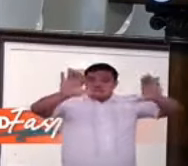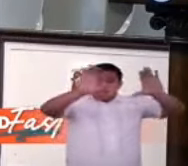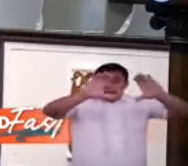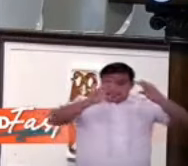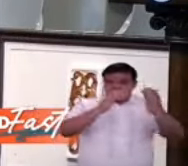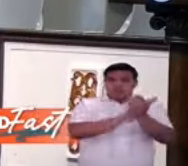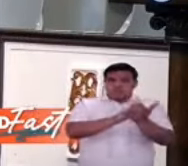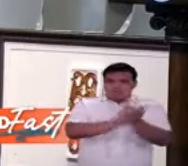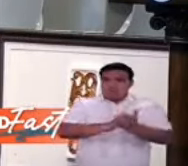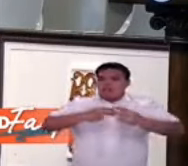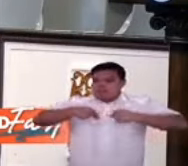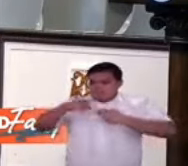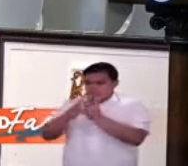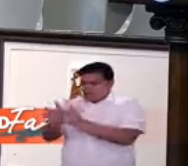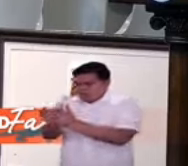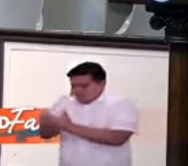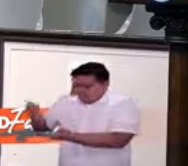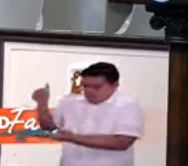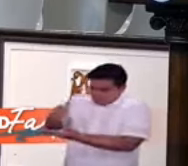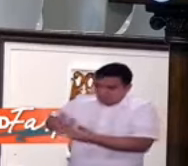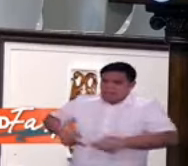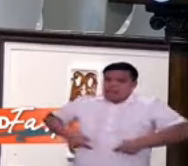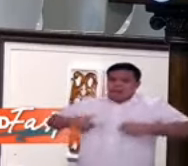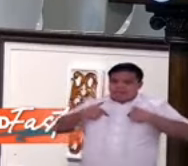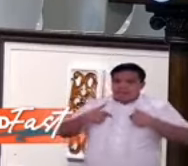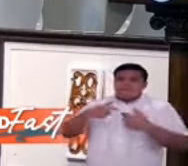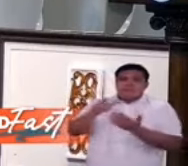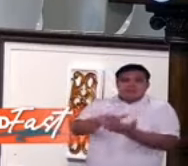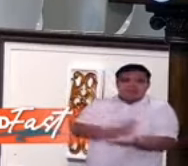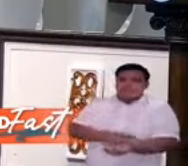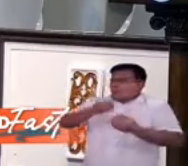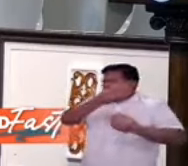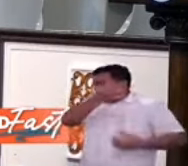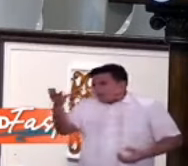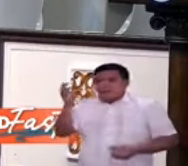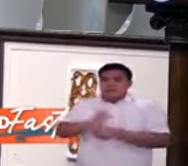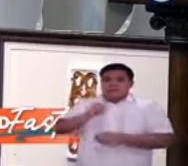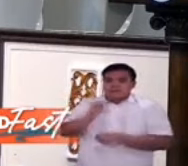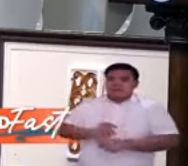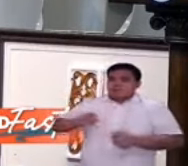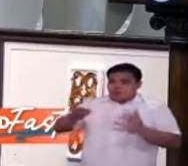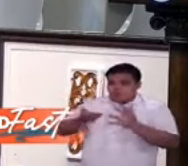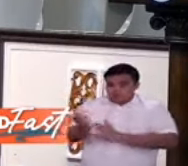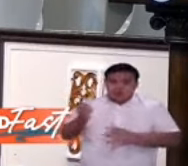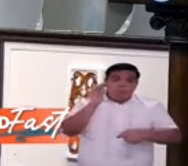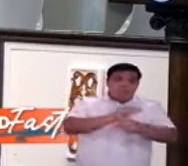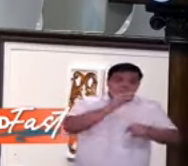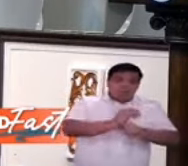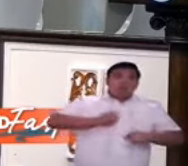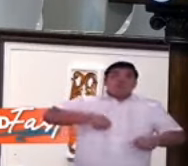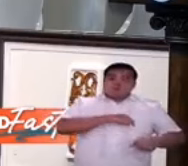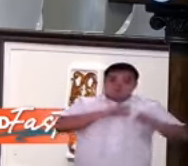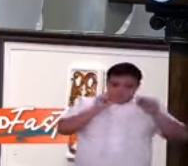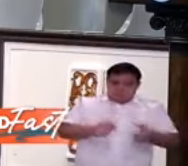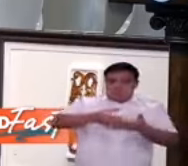why we have Bible studies, the reason why we have life lessons, the reason why we have so many ministries, so that through our ministries we can